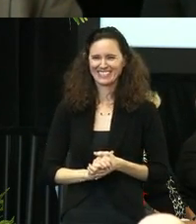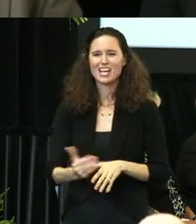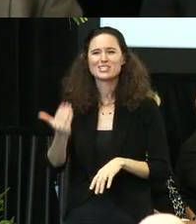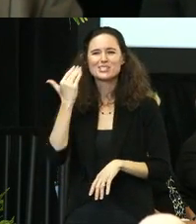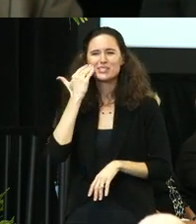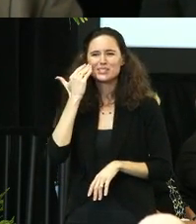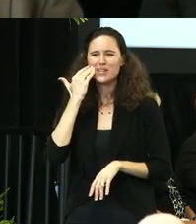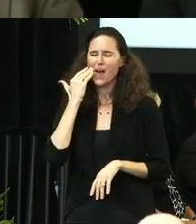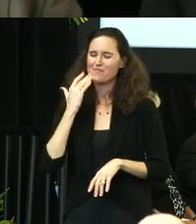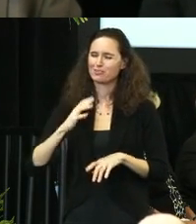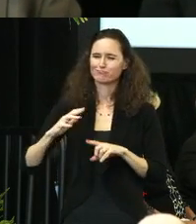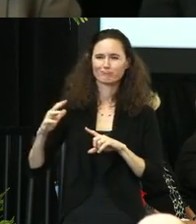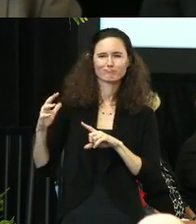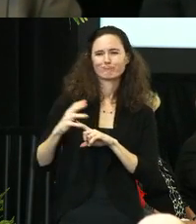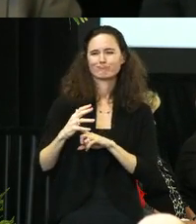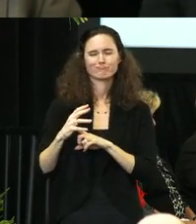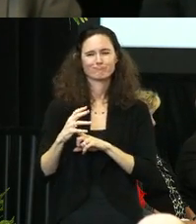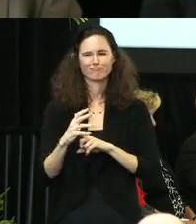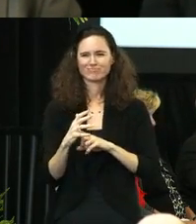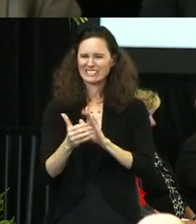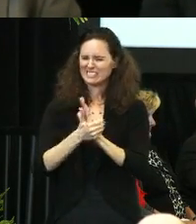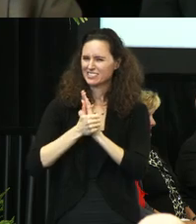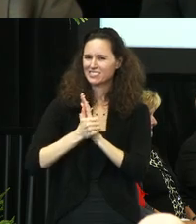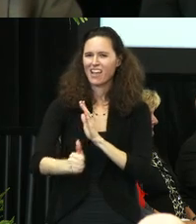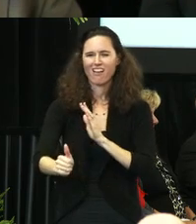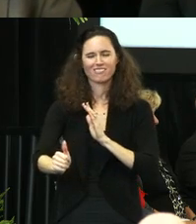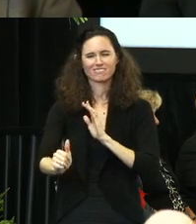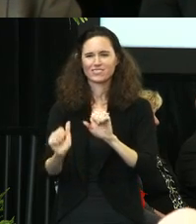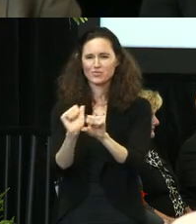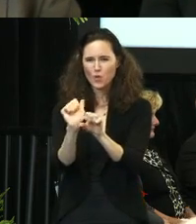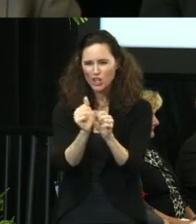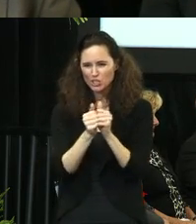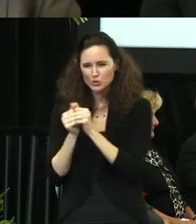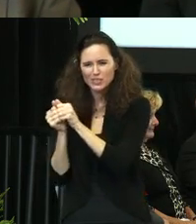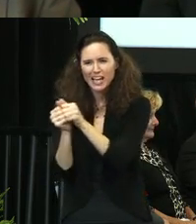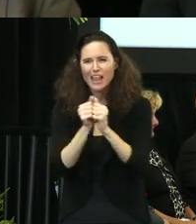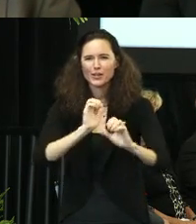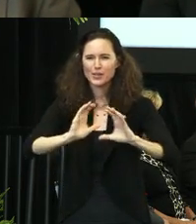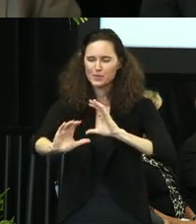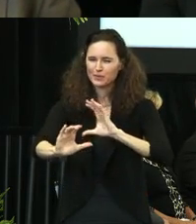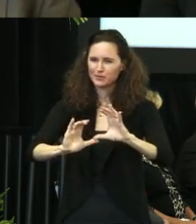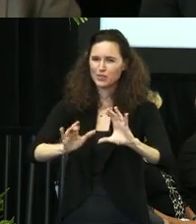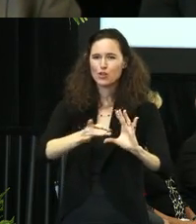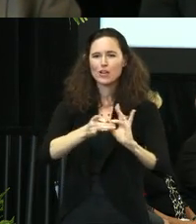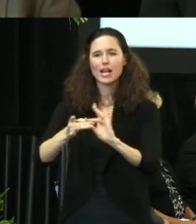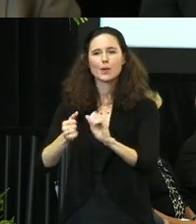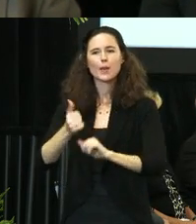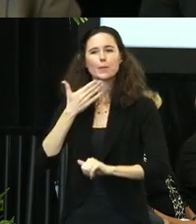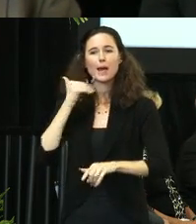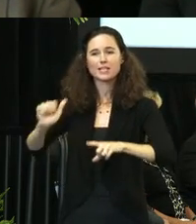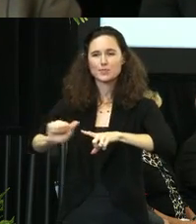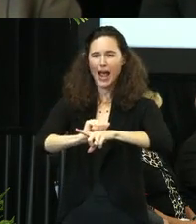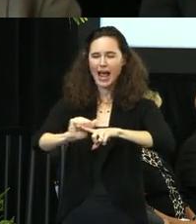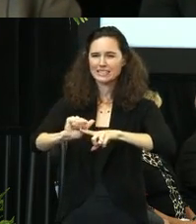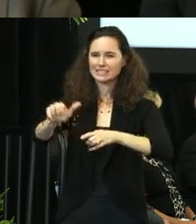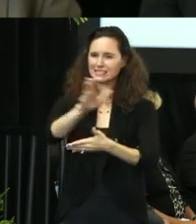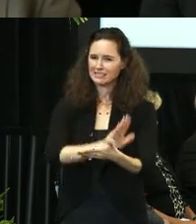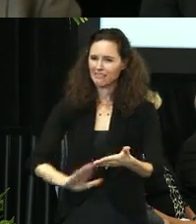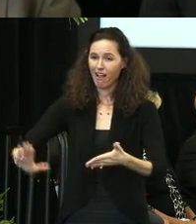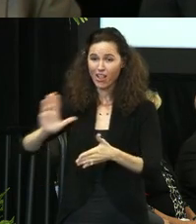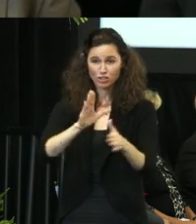for being a champion of collaboration among all of our colleges regarding best practices in college